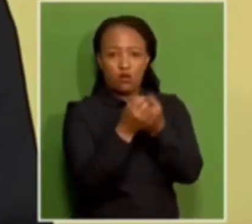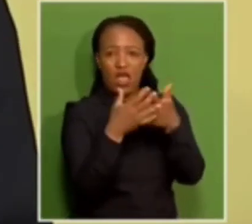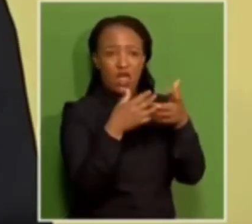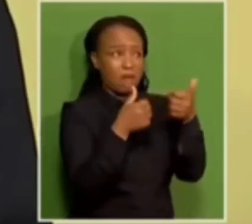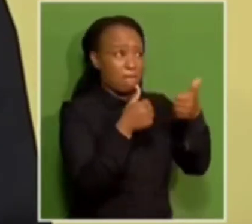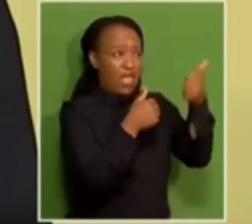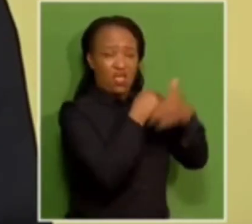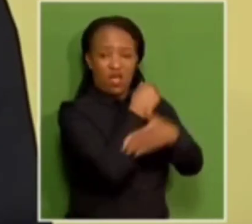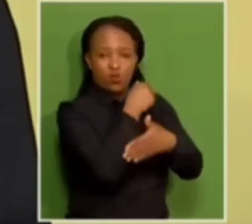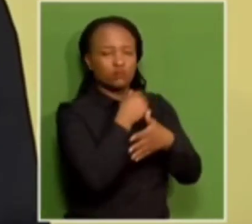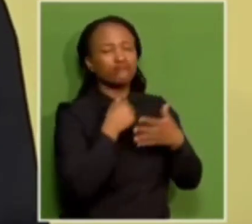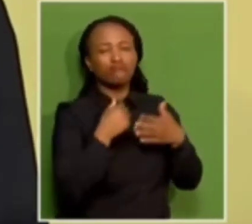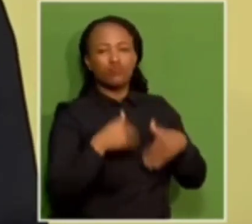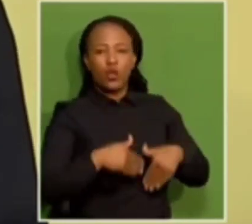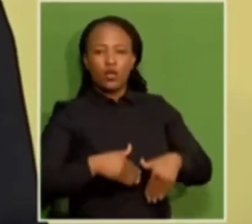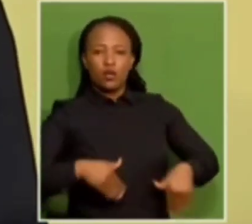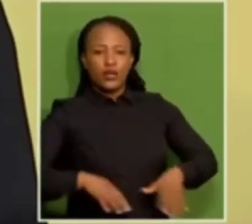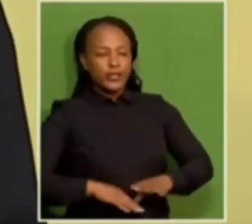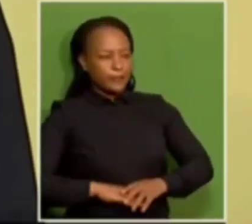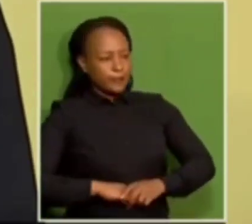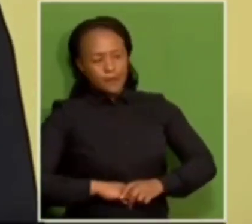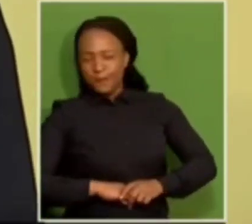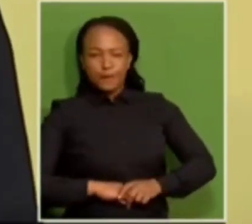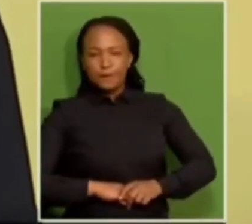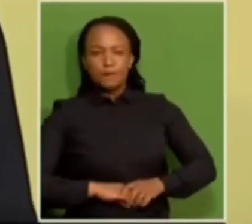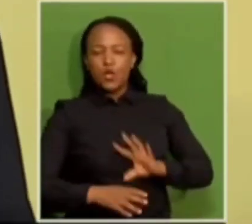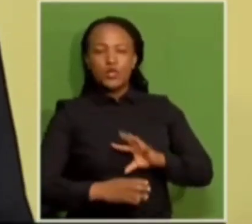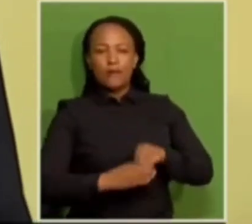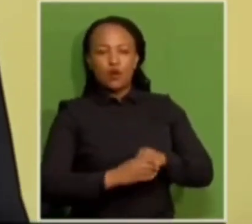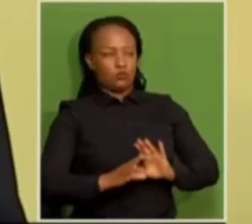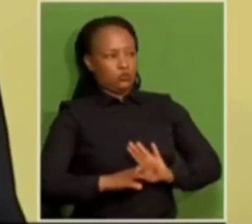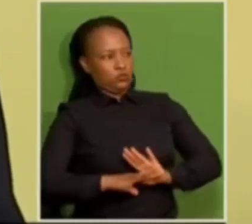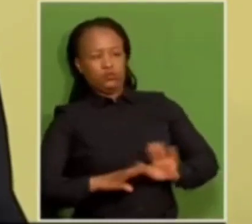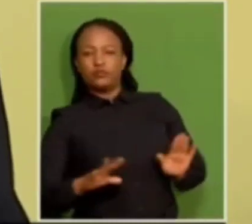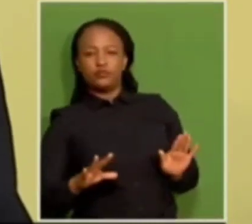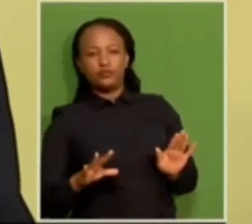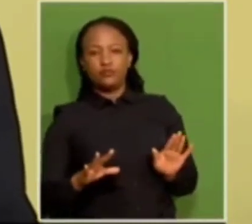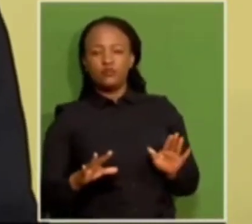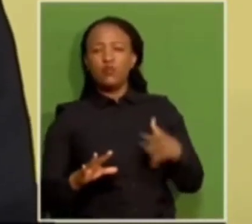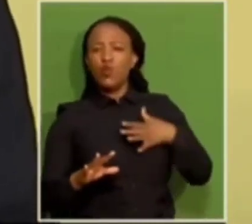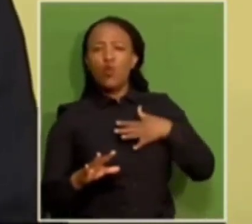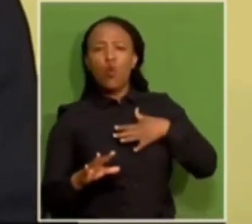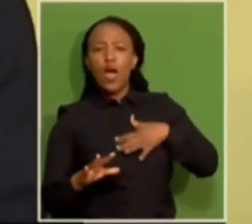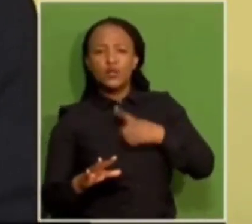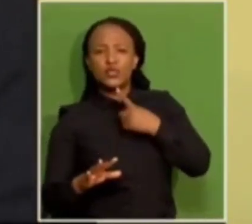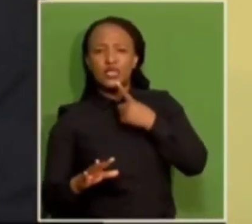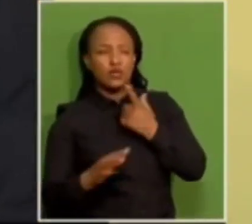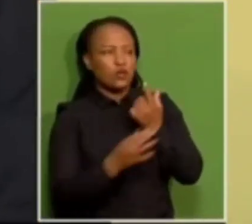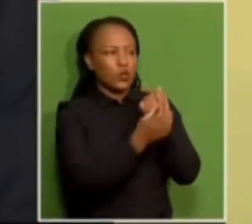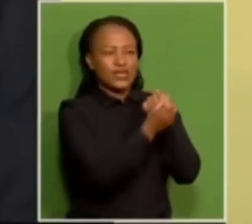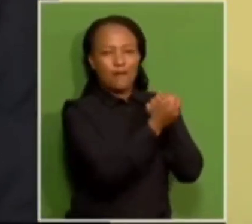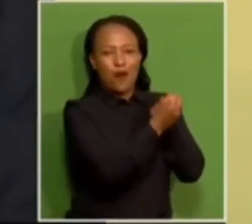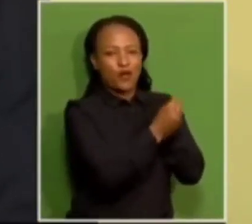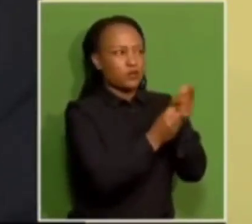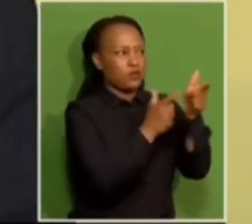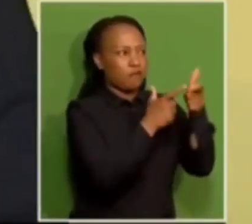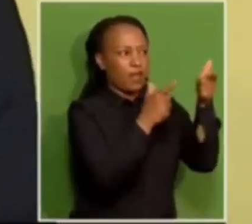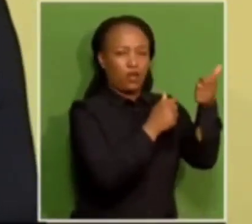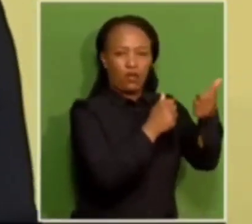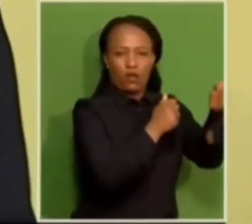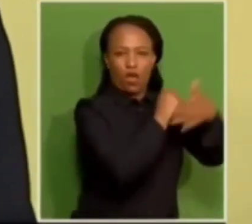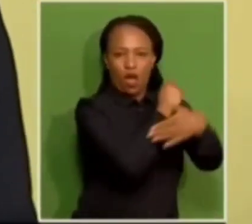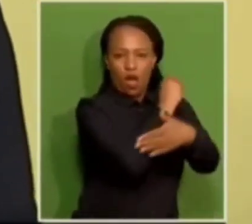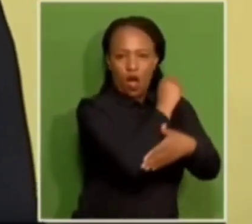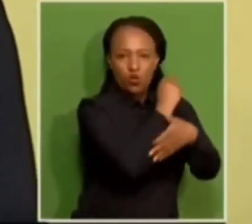against any major power block our decision not to align with any one of the